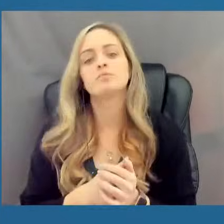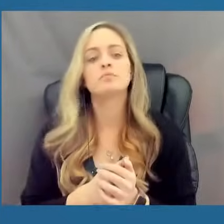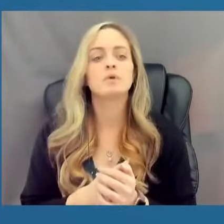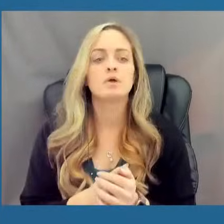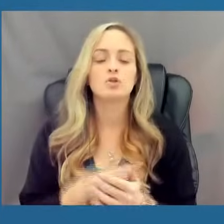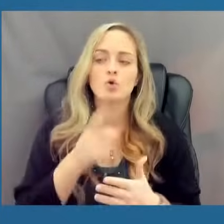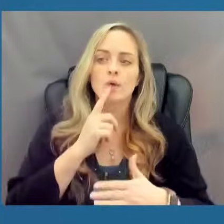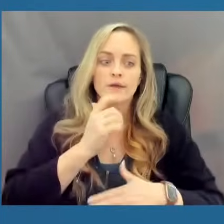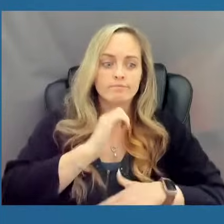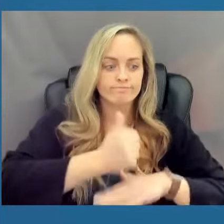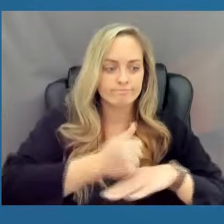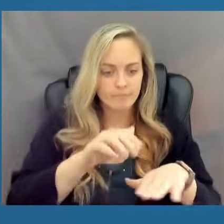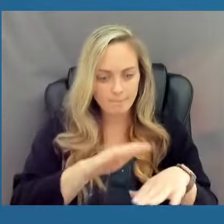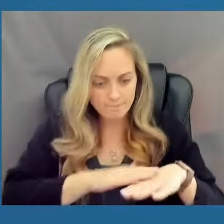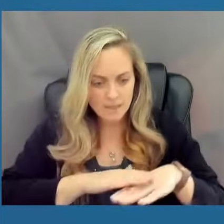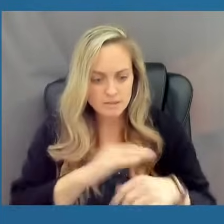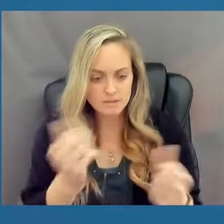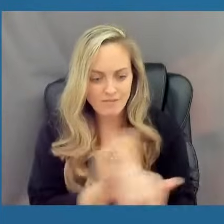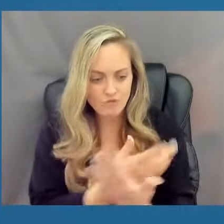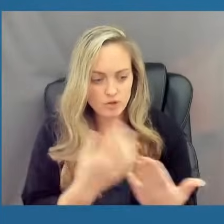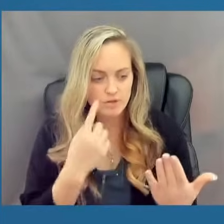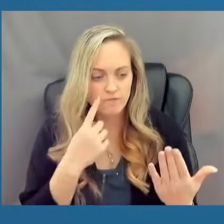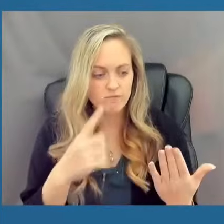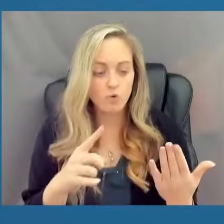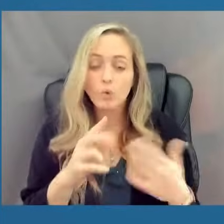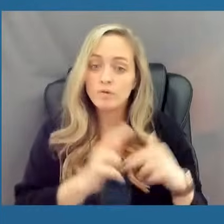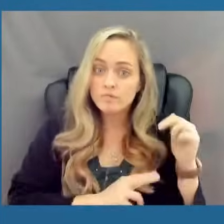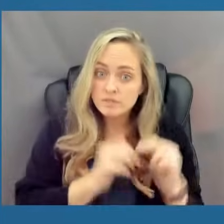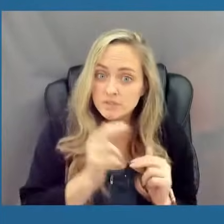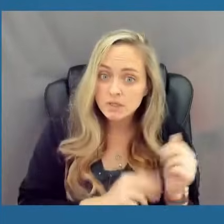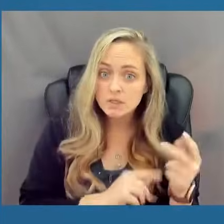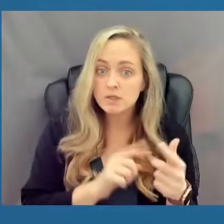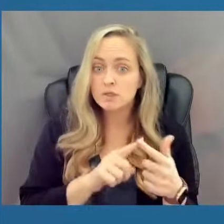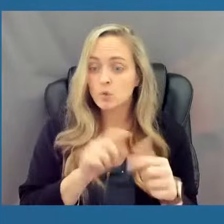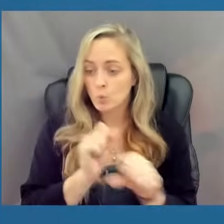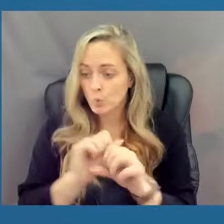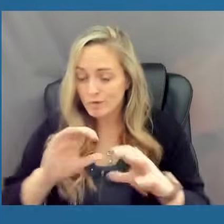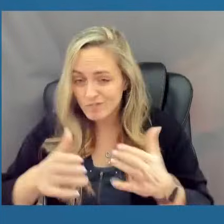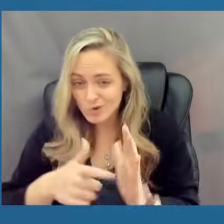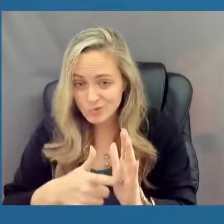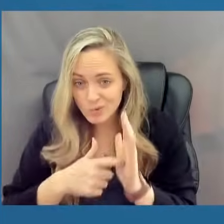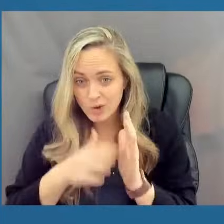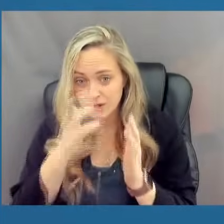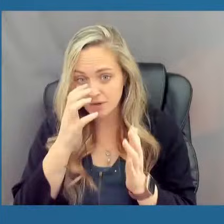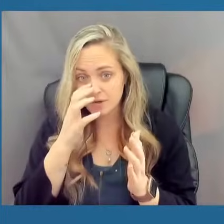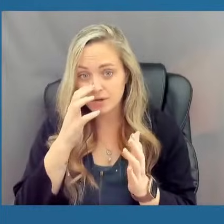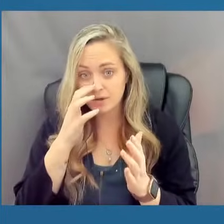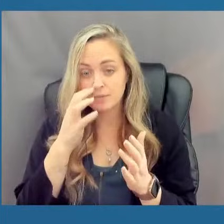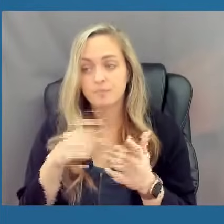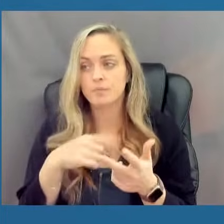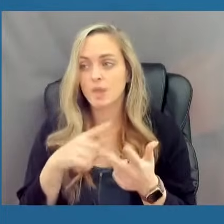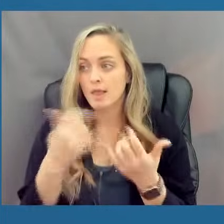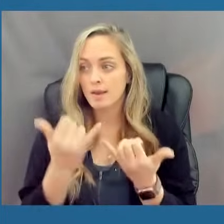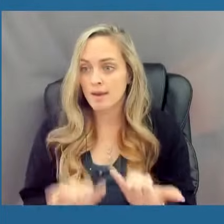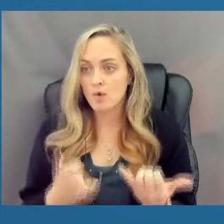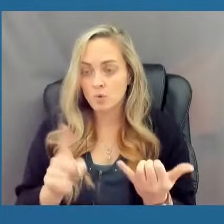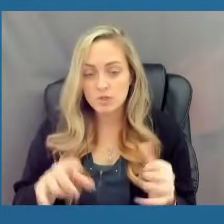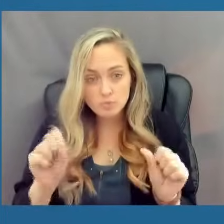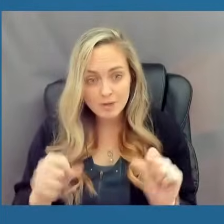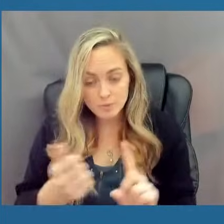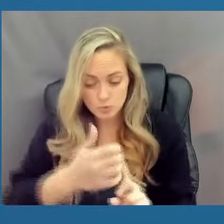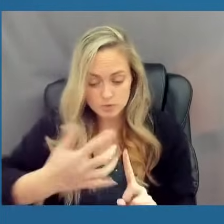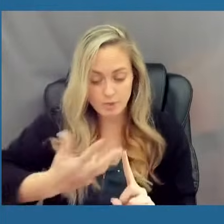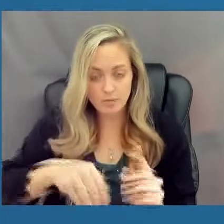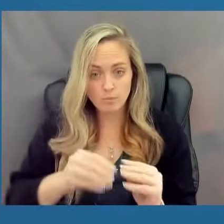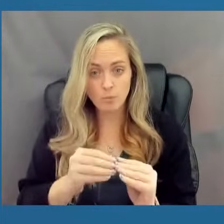foundation, working on, the facilities, the workforce that's required. and now we need to be able to expand it to